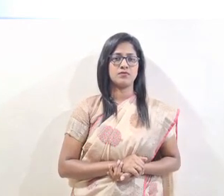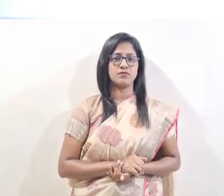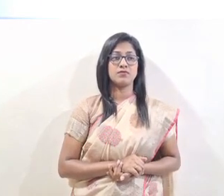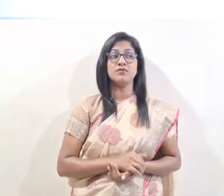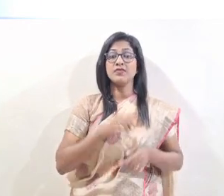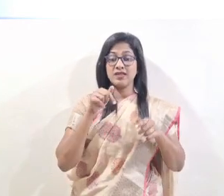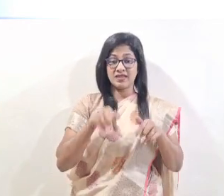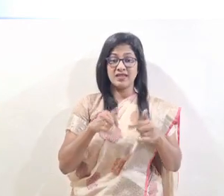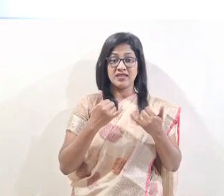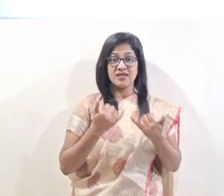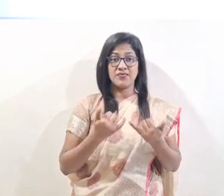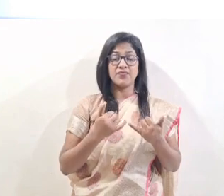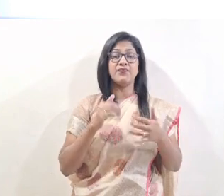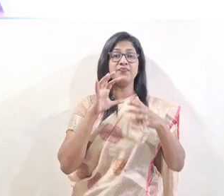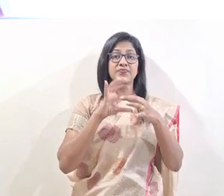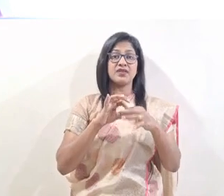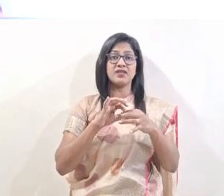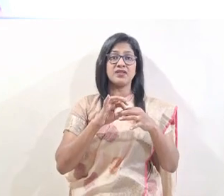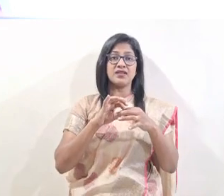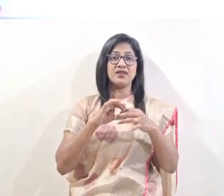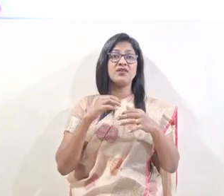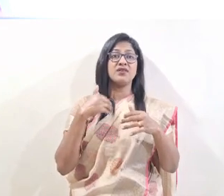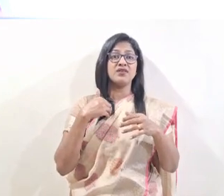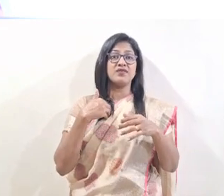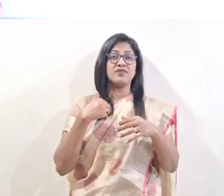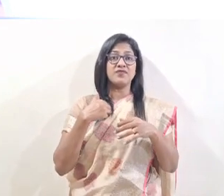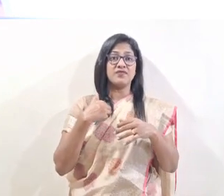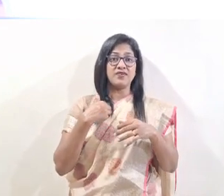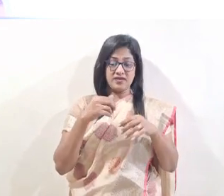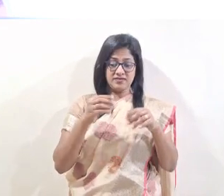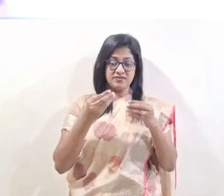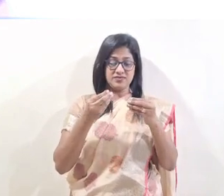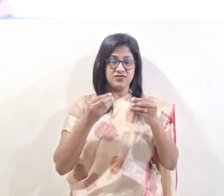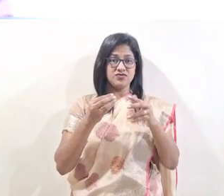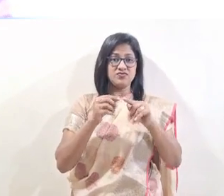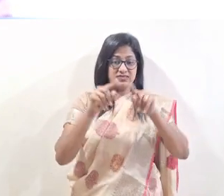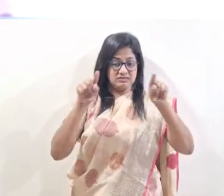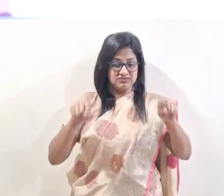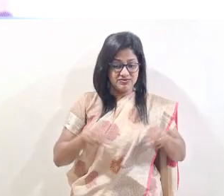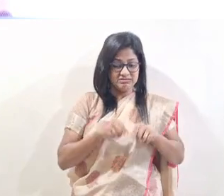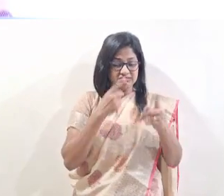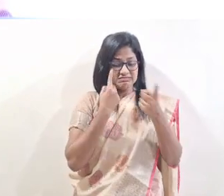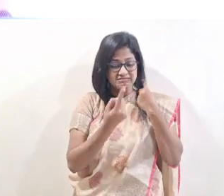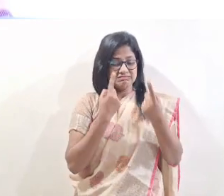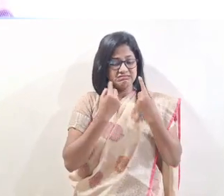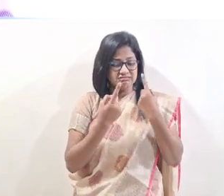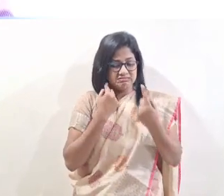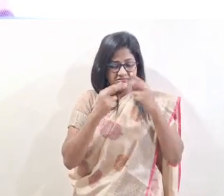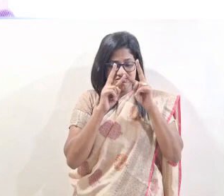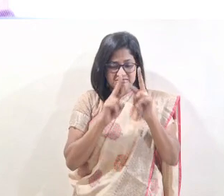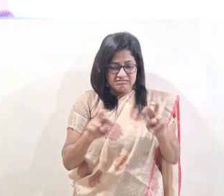Now, for that, we had to do a lot of soil investigations, and